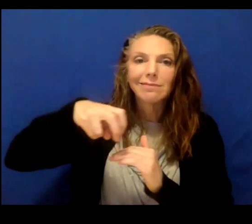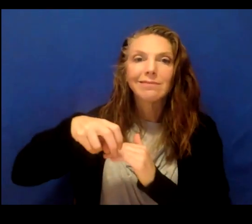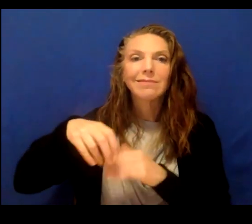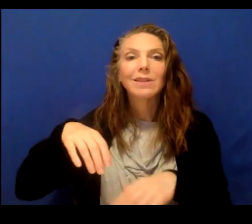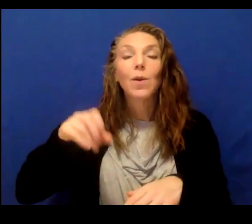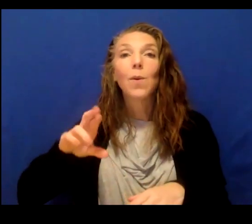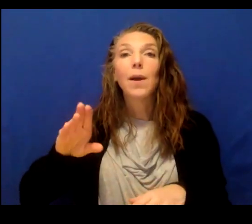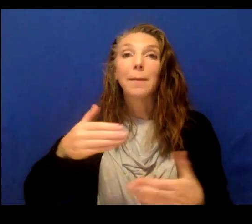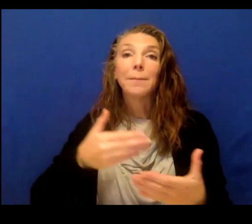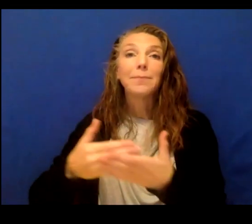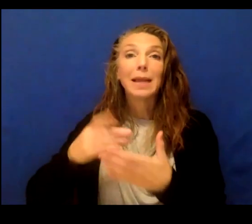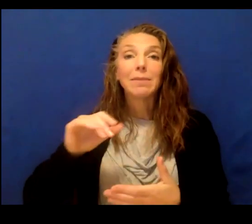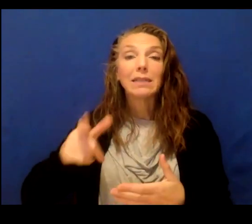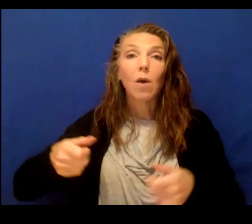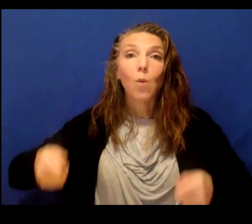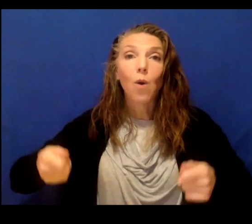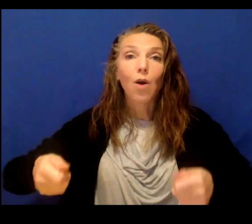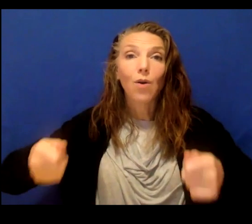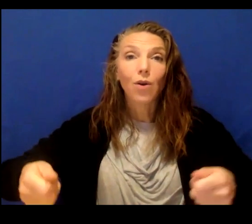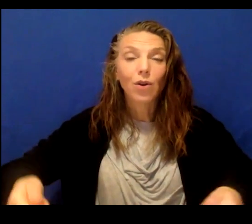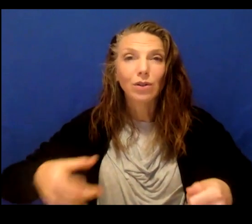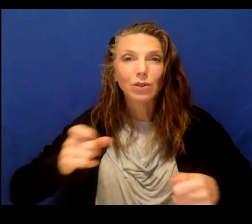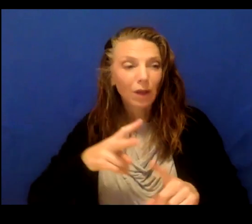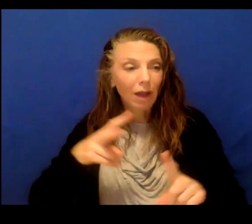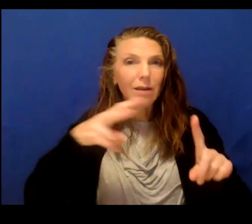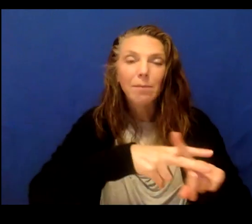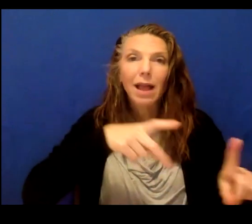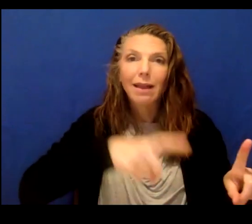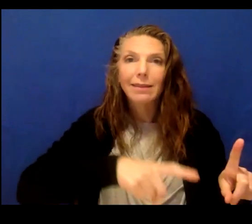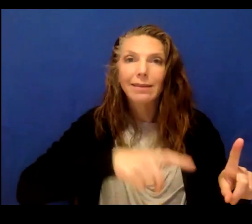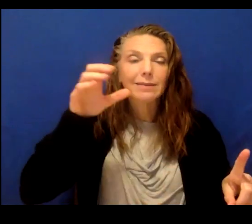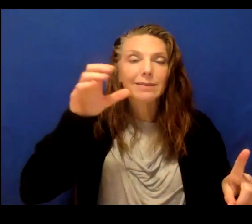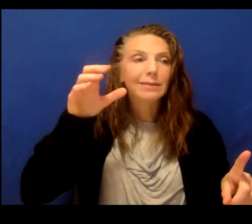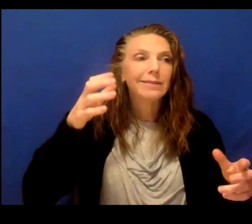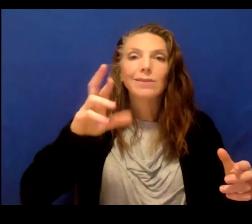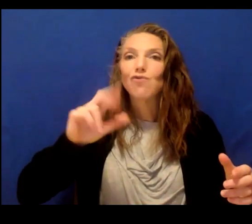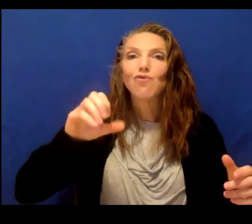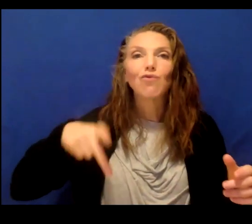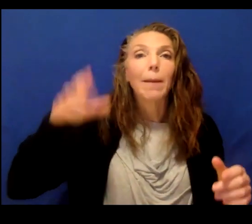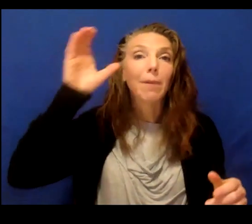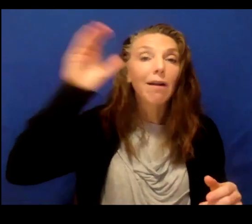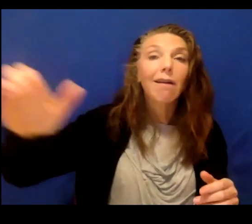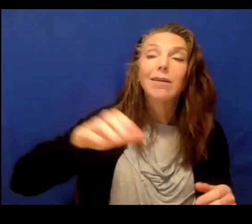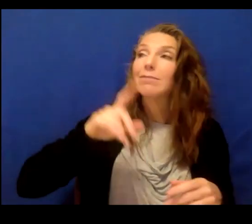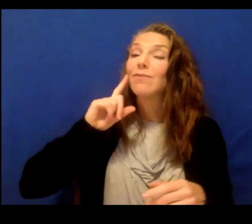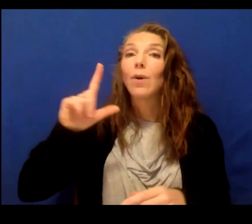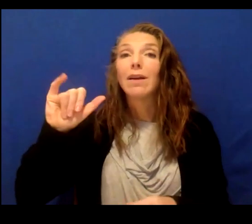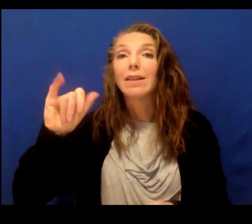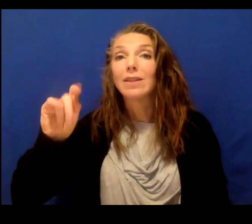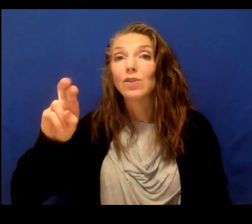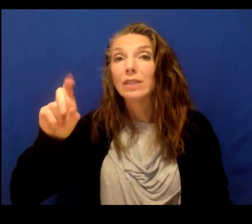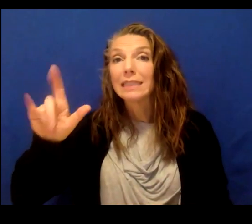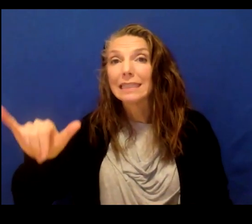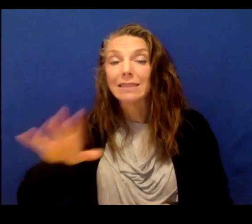walkers. Maybe you could extend these concepts of ramps into literacy, and you could talk about different family structures or